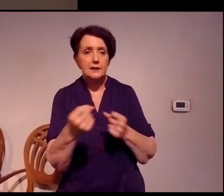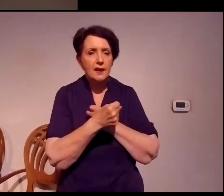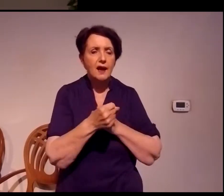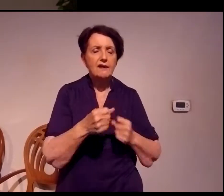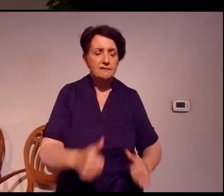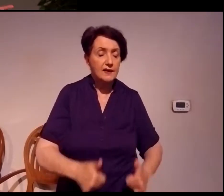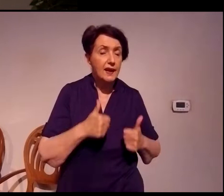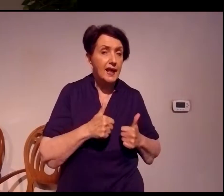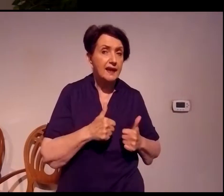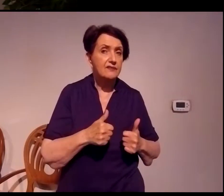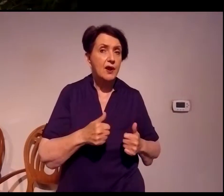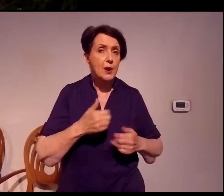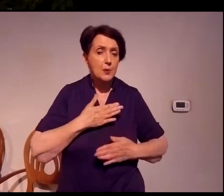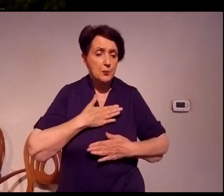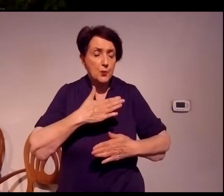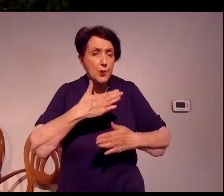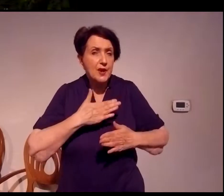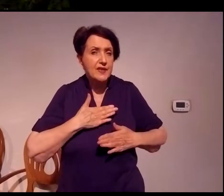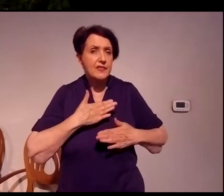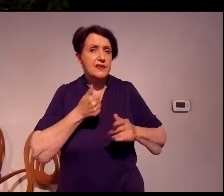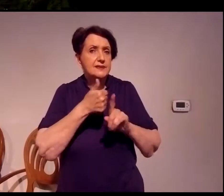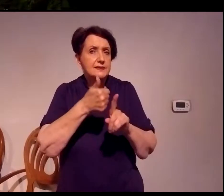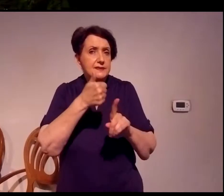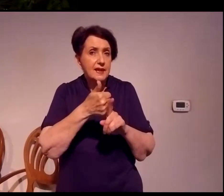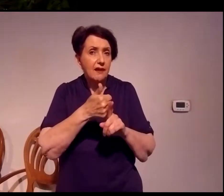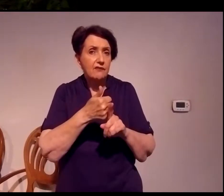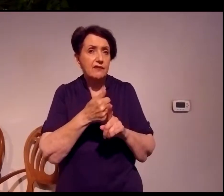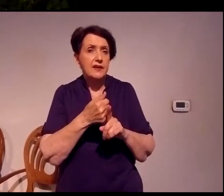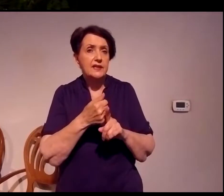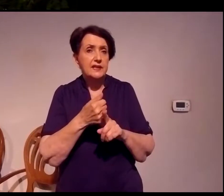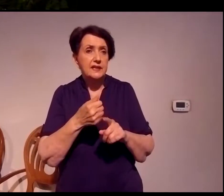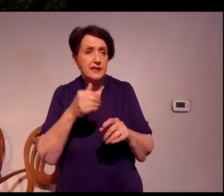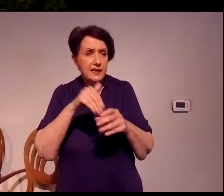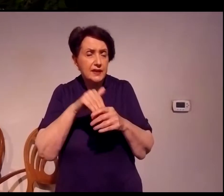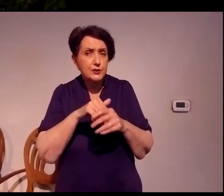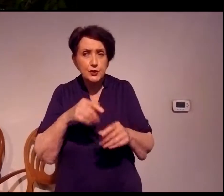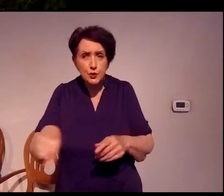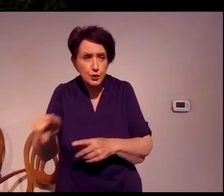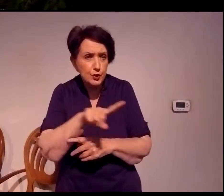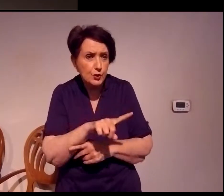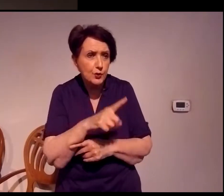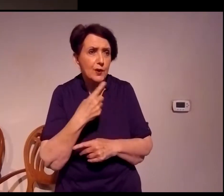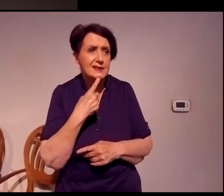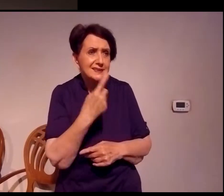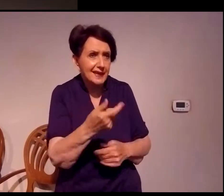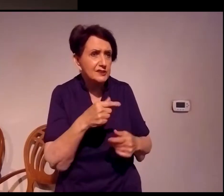breathe itself into you and say suffer? Does that make any sense?